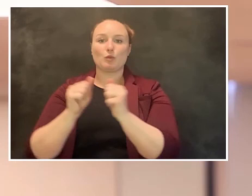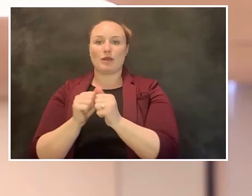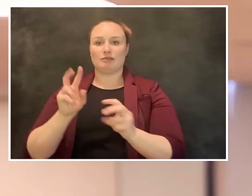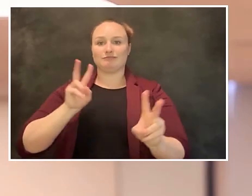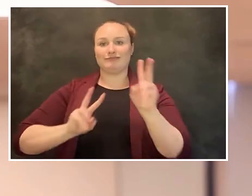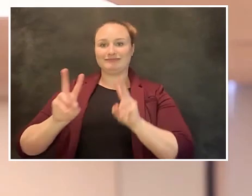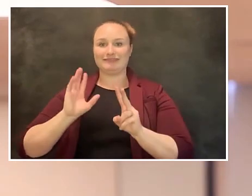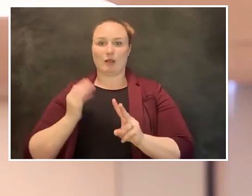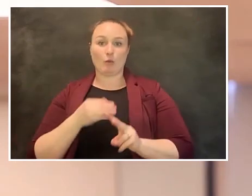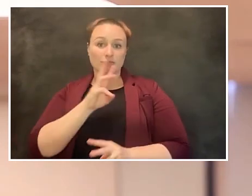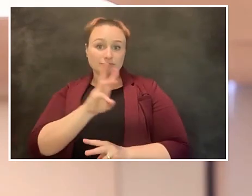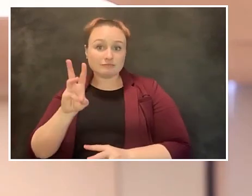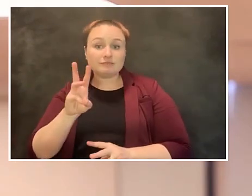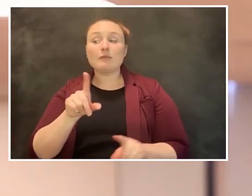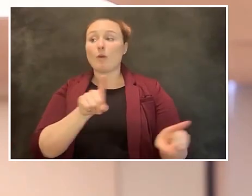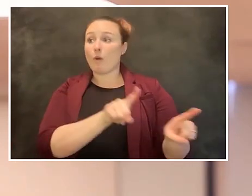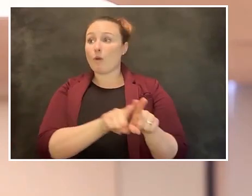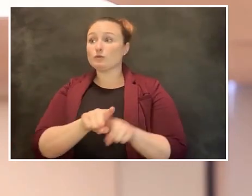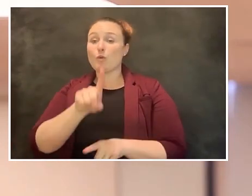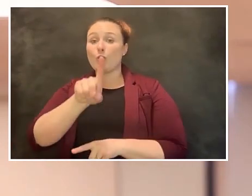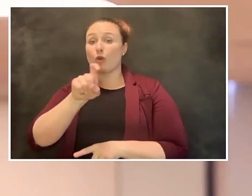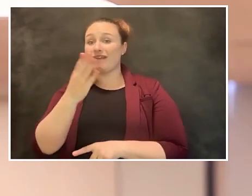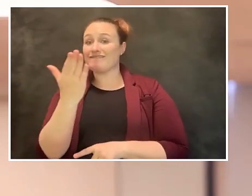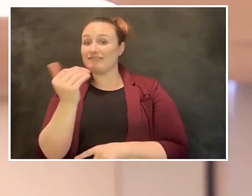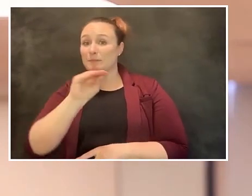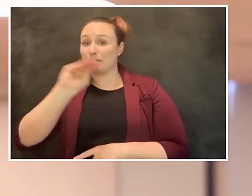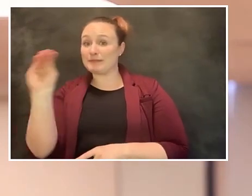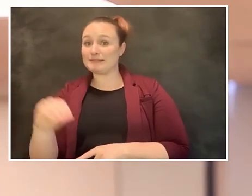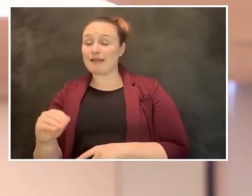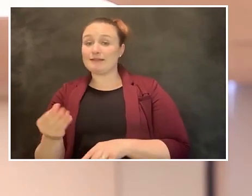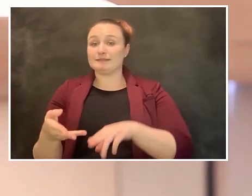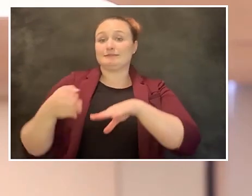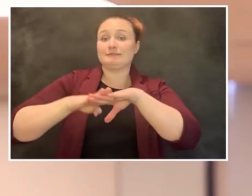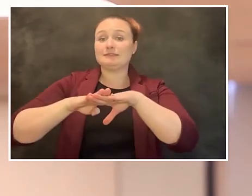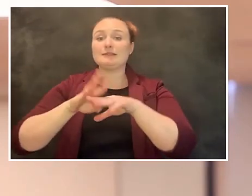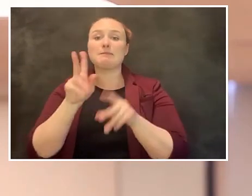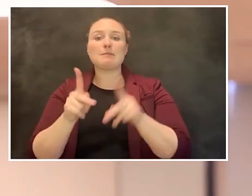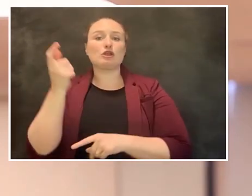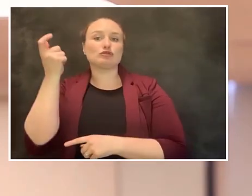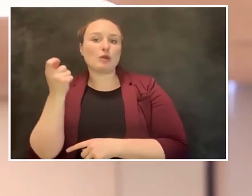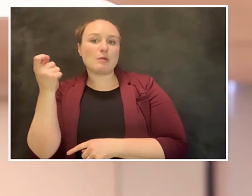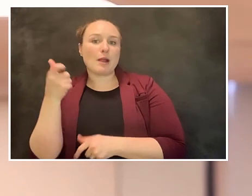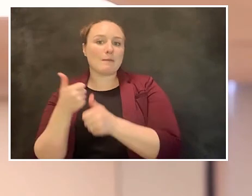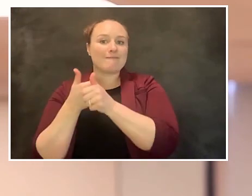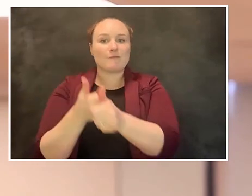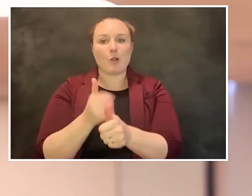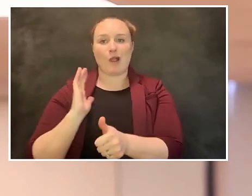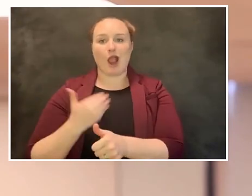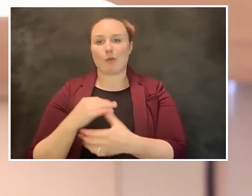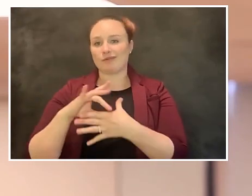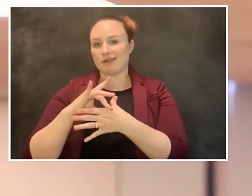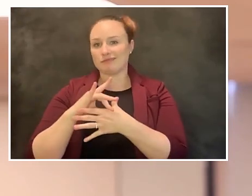a 115% increase in people who subscribe or follow our content over the prior year.